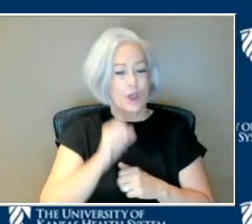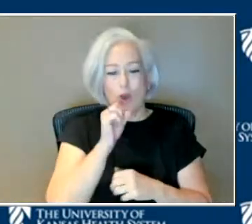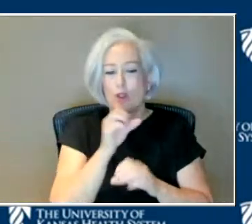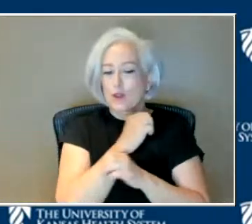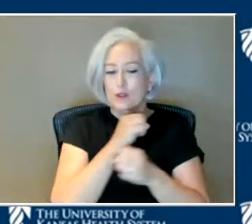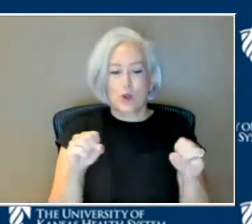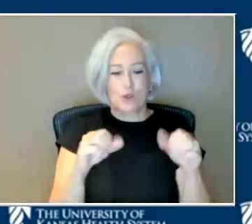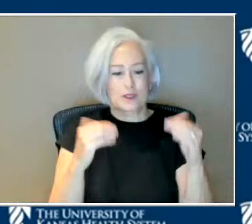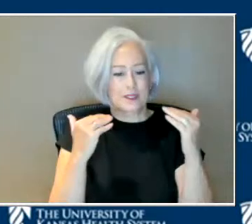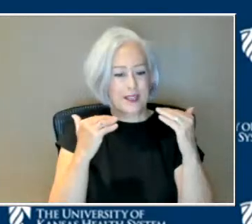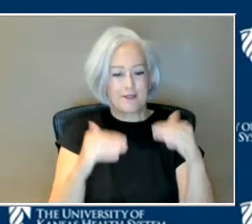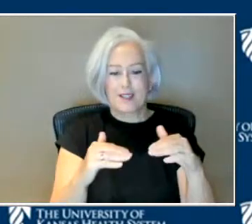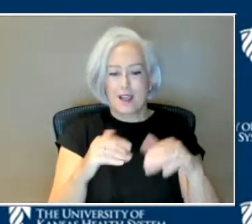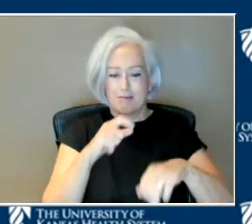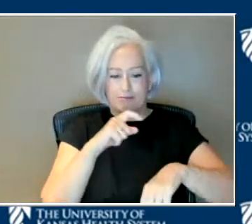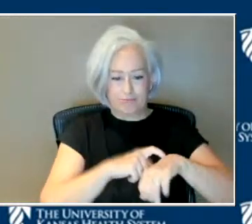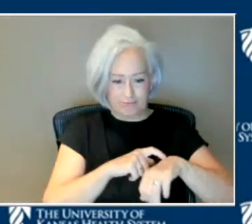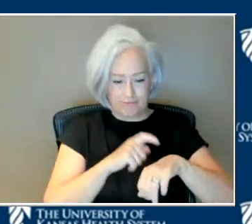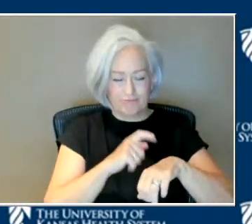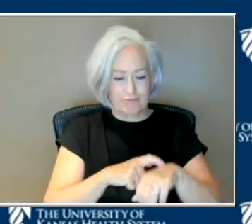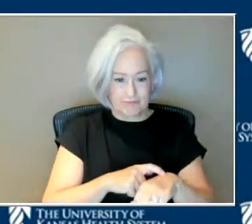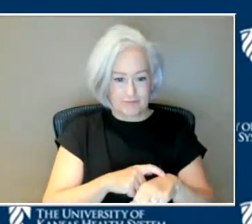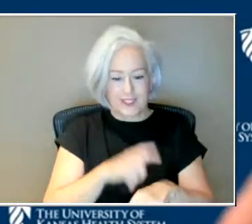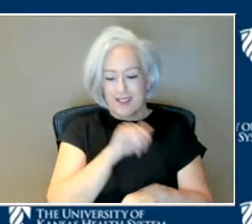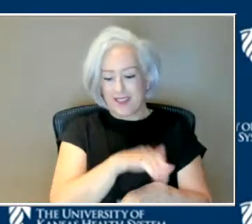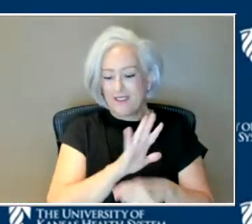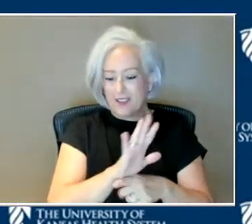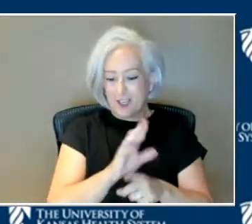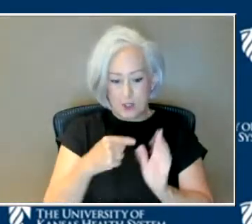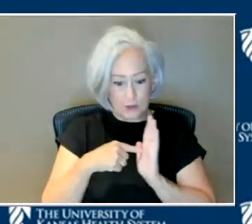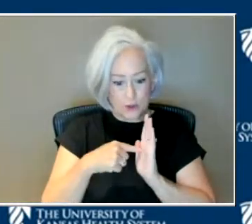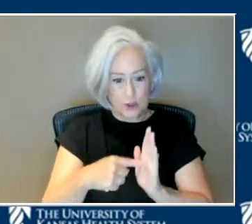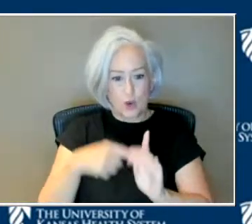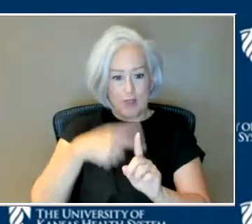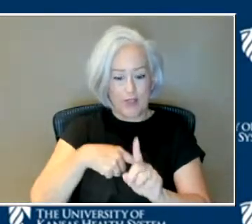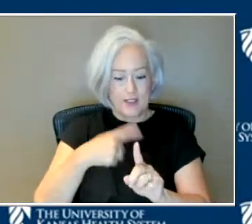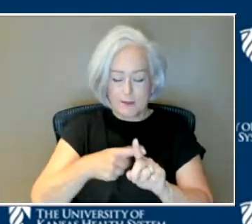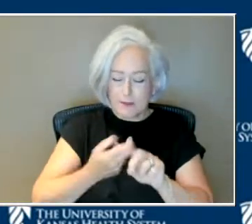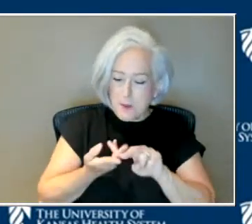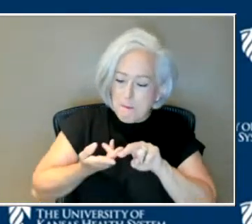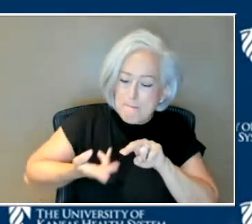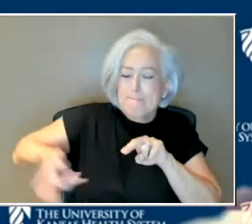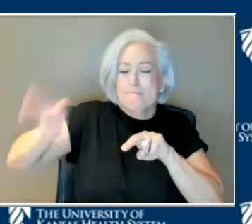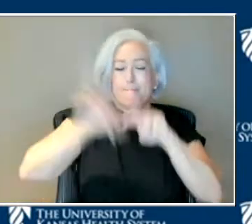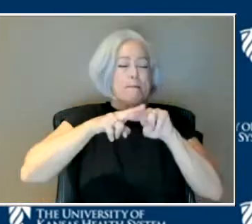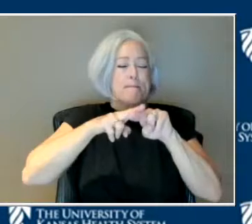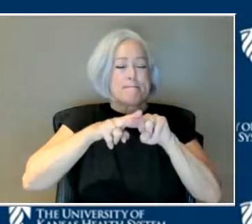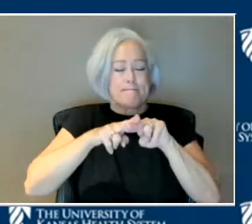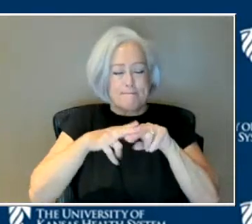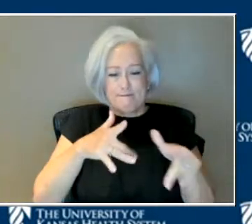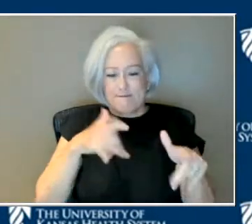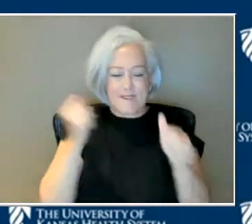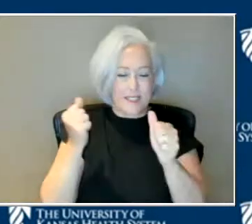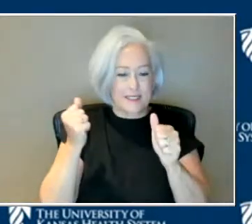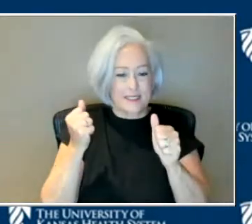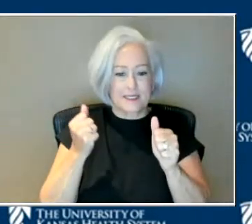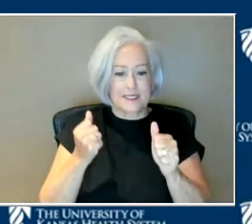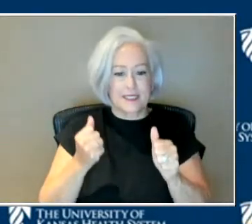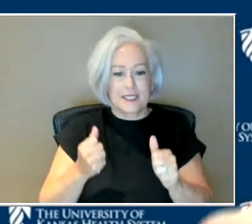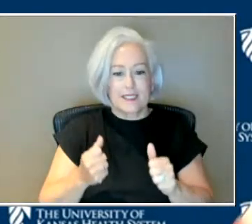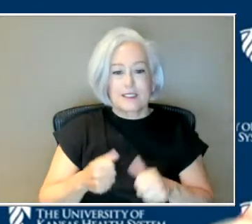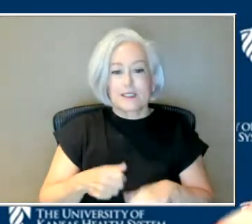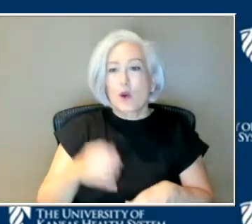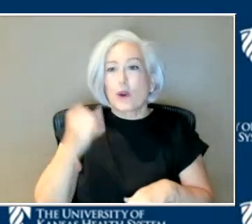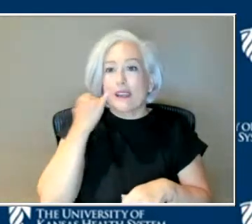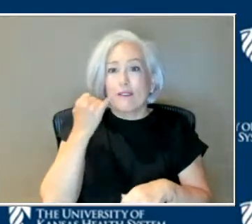this in. That video just showed the temperatures go up so fast, and that I'm just running in for a minute. I'm